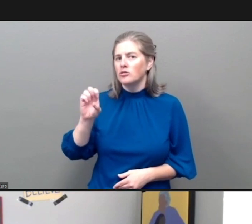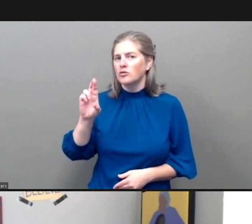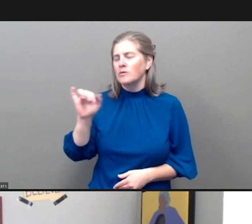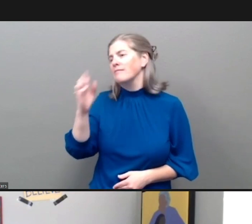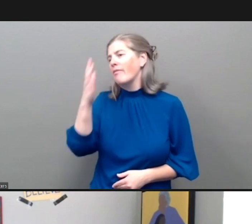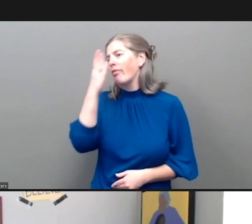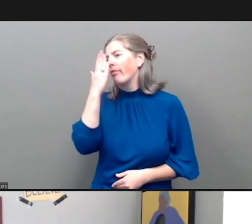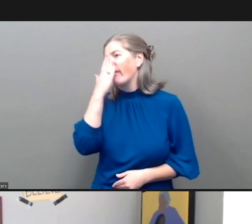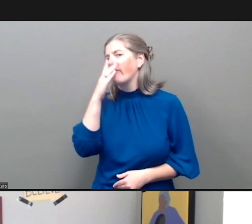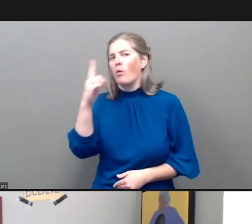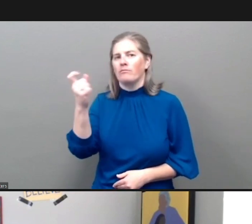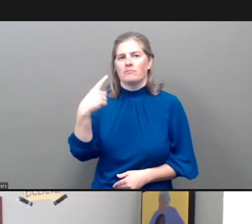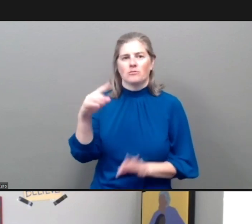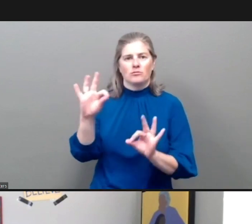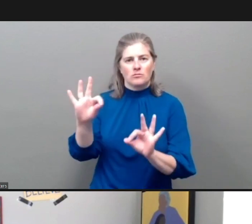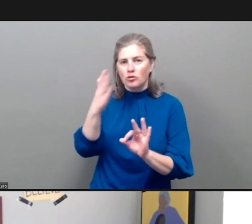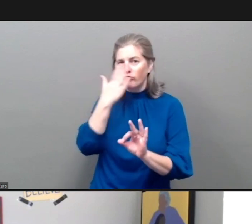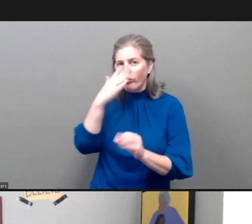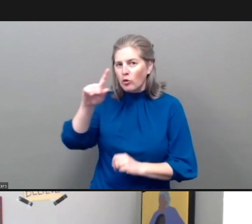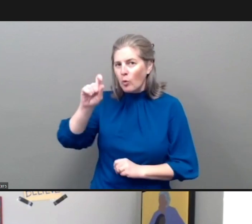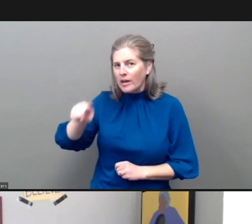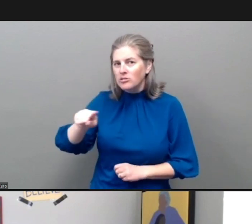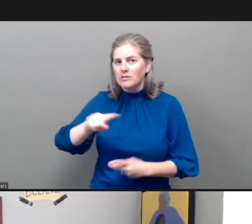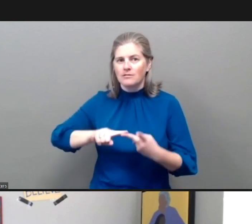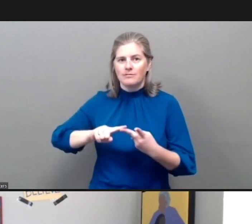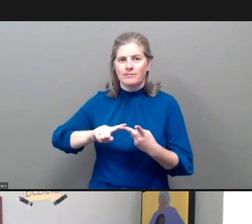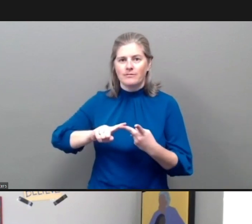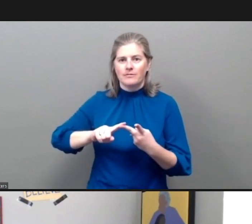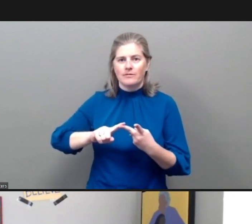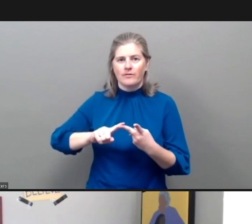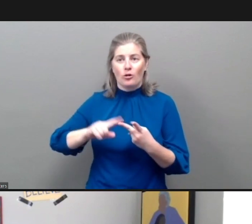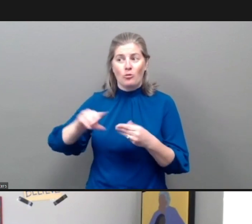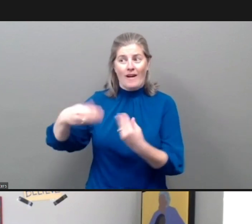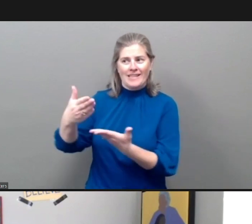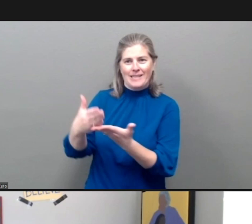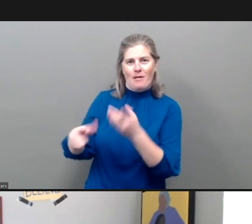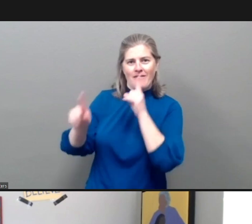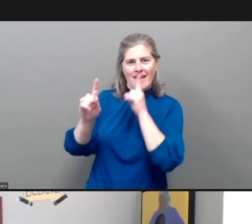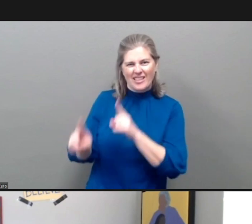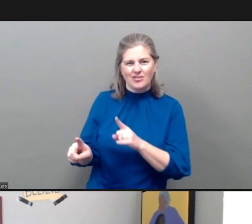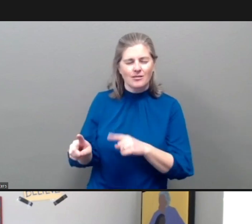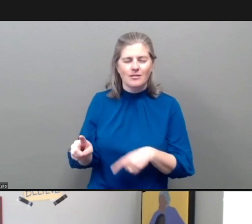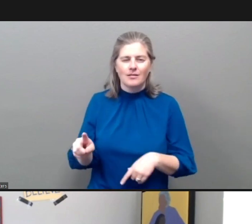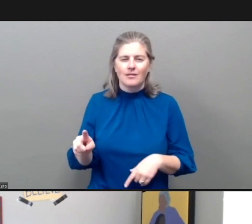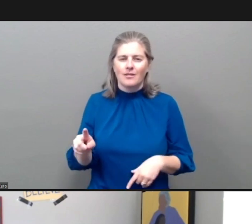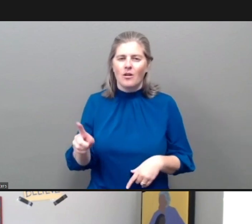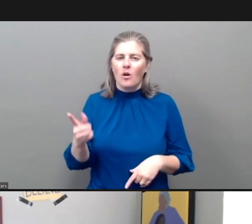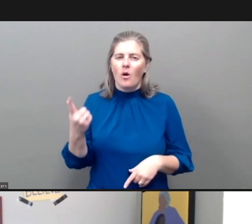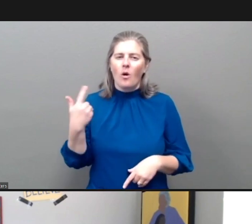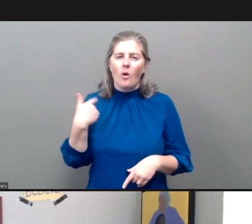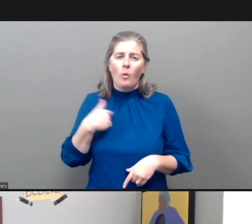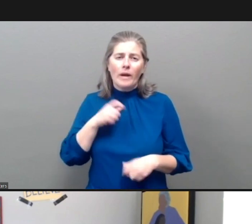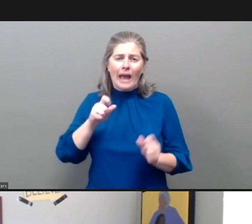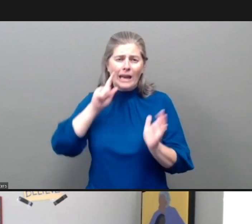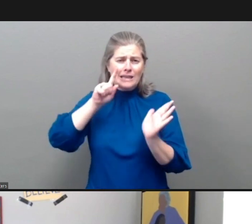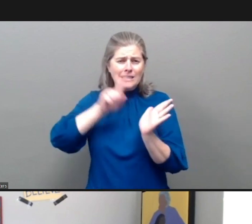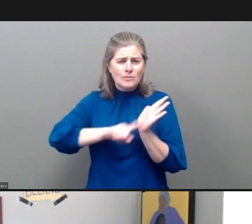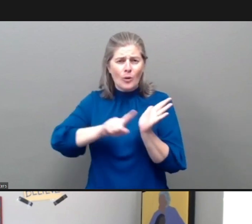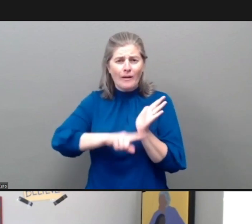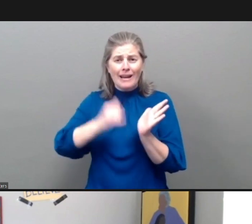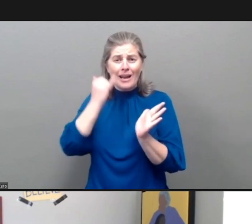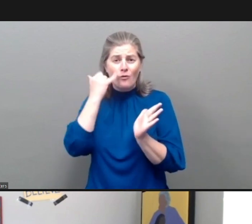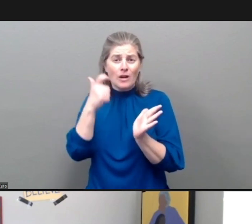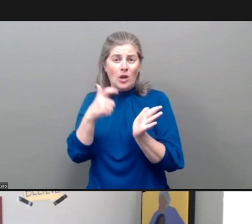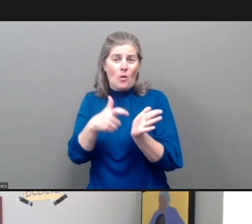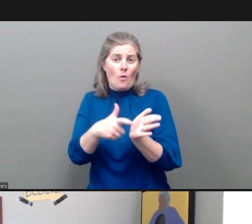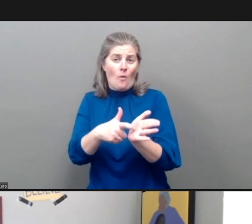the great question, and B, providing part of the answer. And Matt, we should explore whether we should require reporters to provide